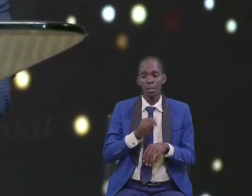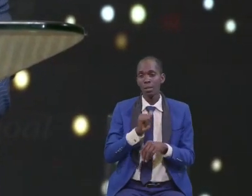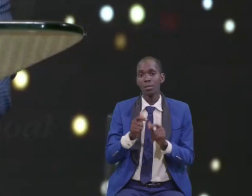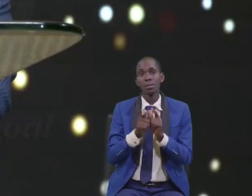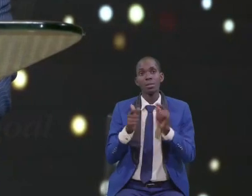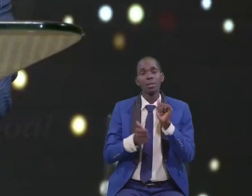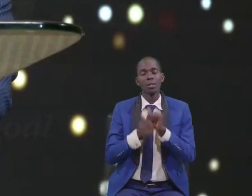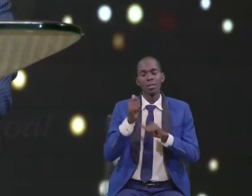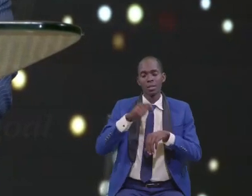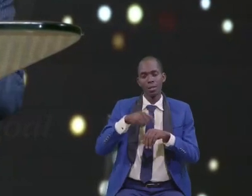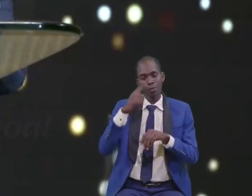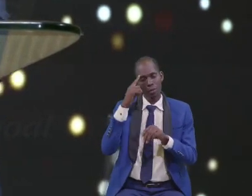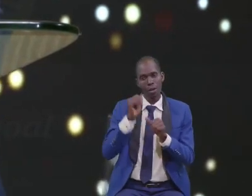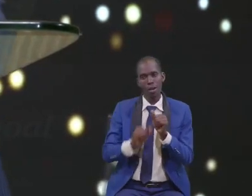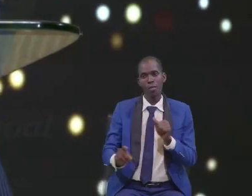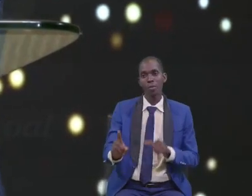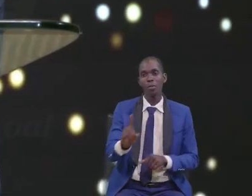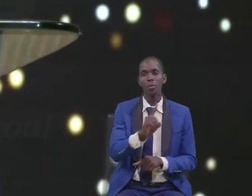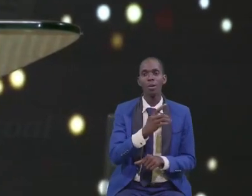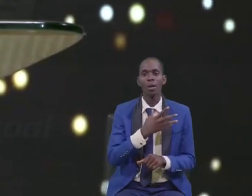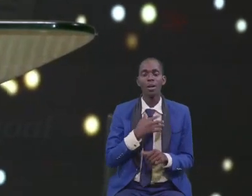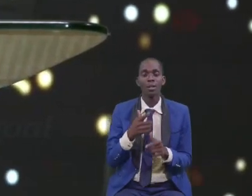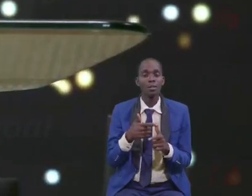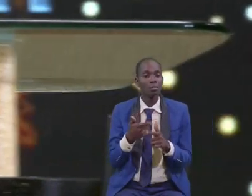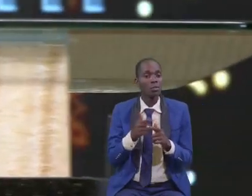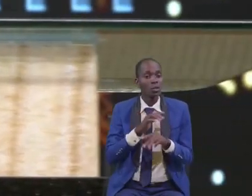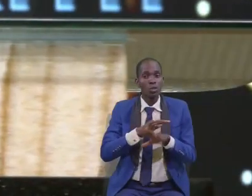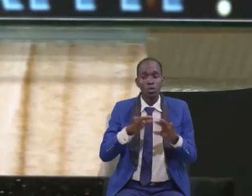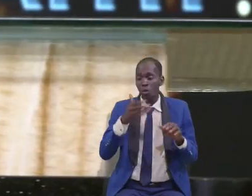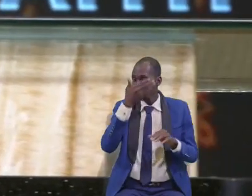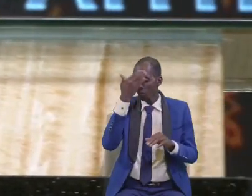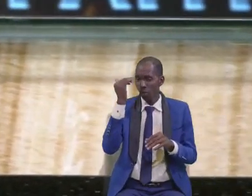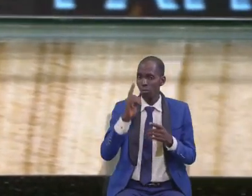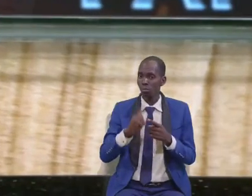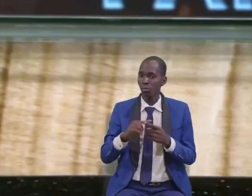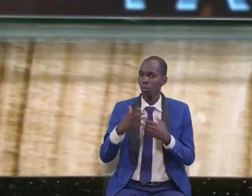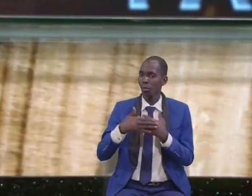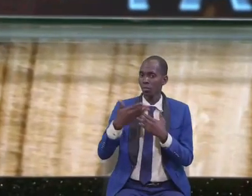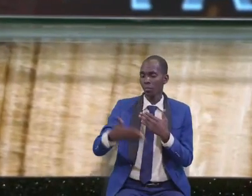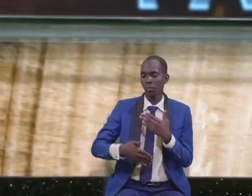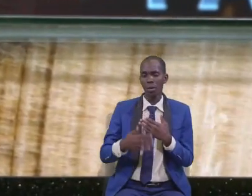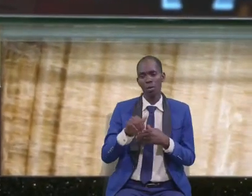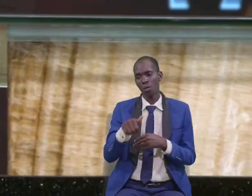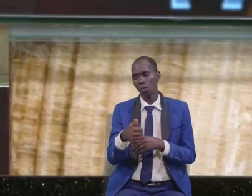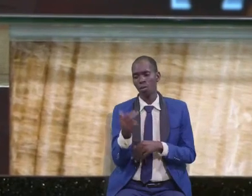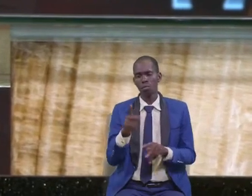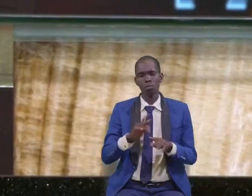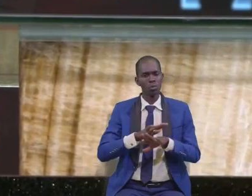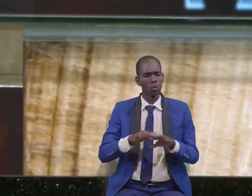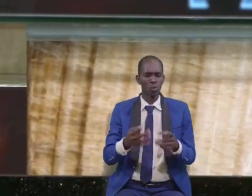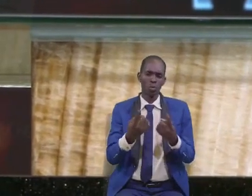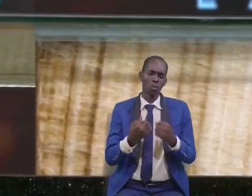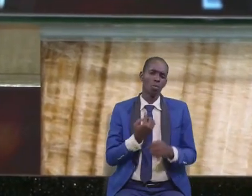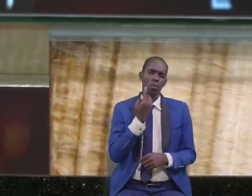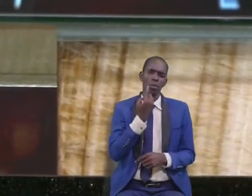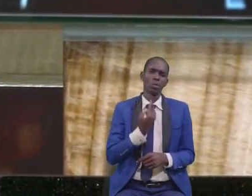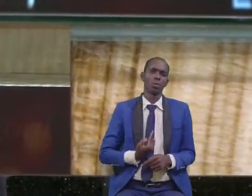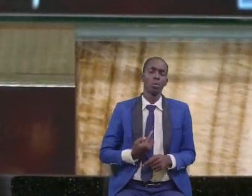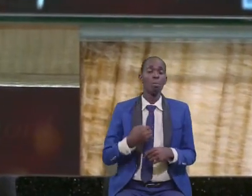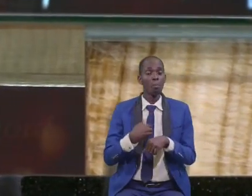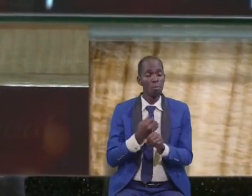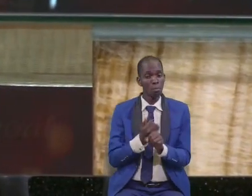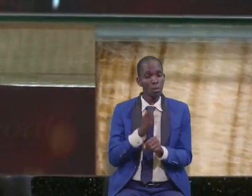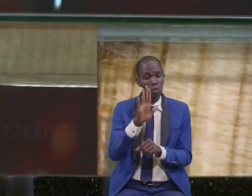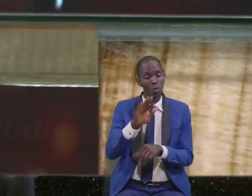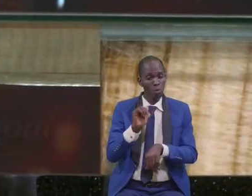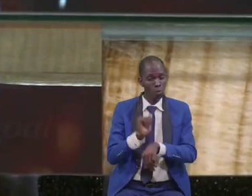for everyone. And then don't forget to bring other people. Don't just come alone. Make it your duty.